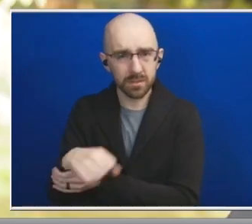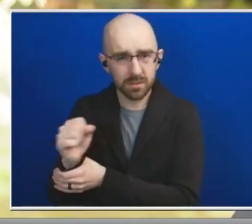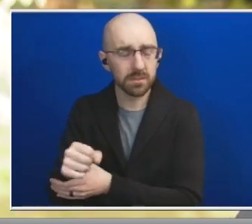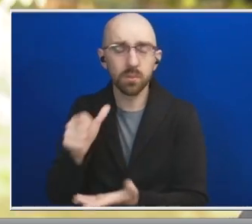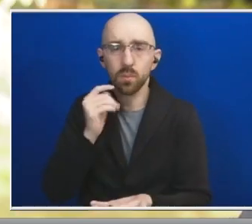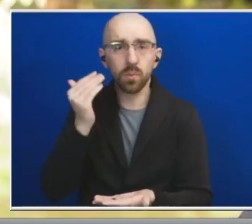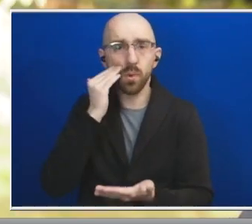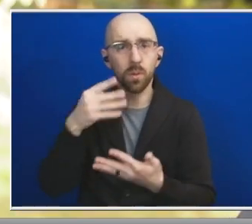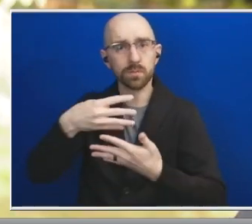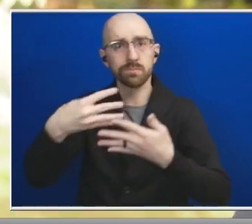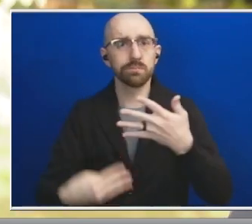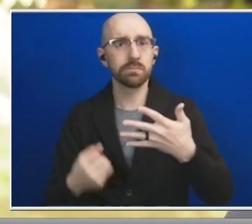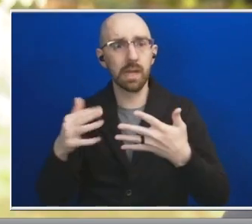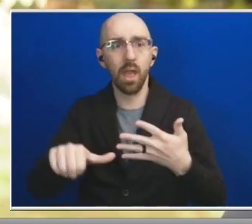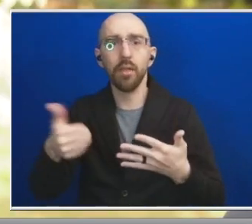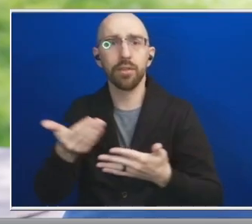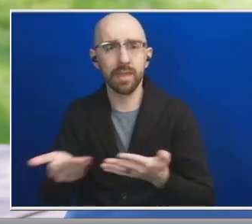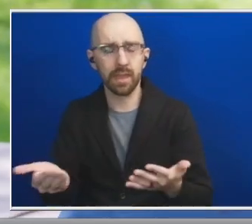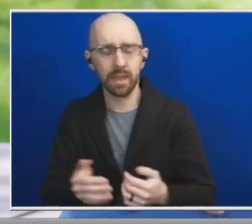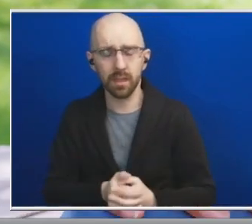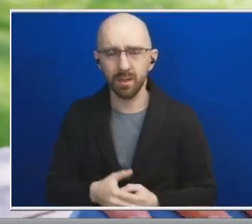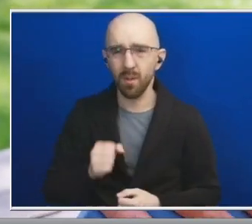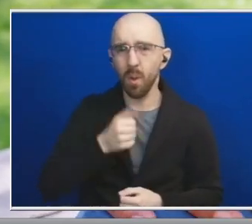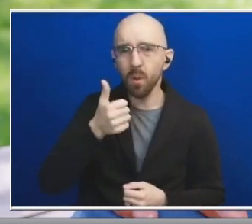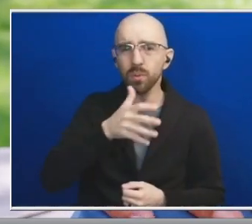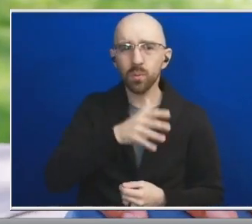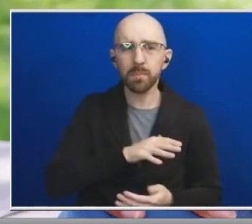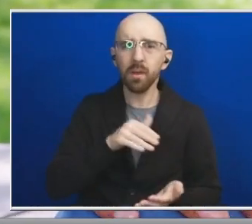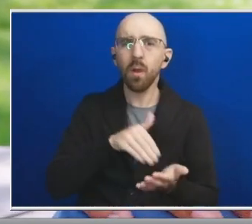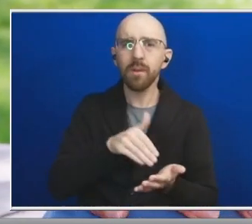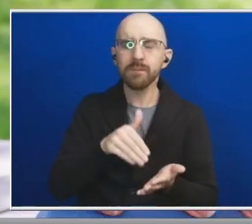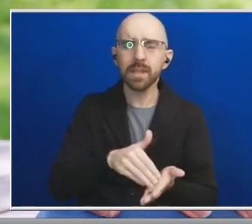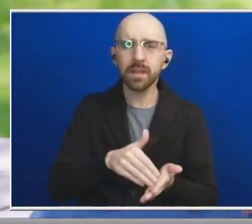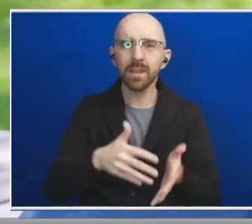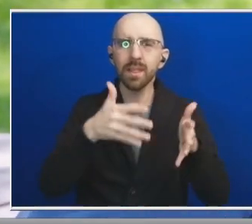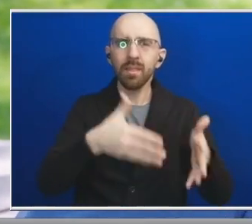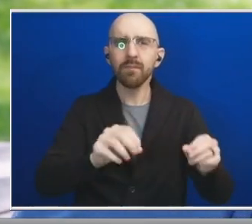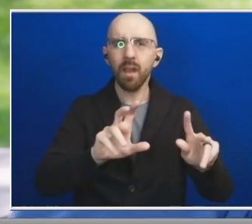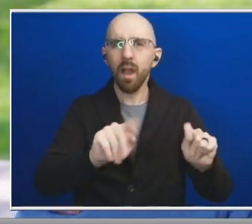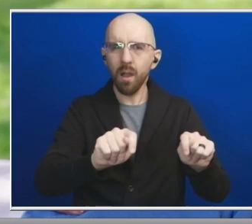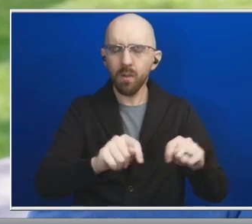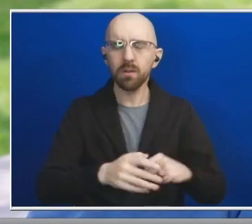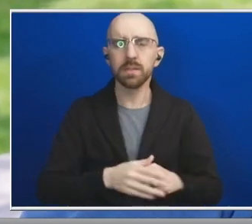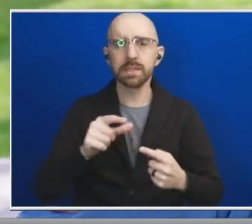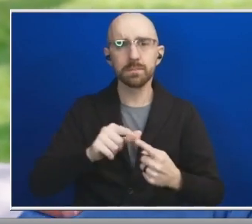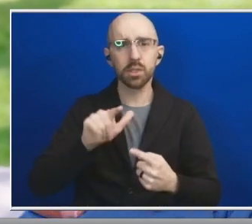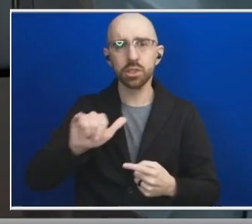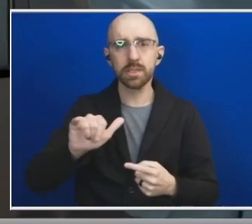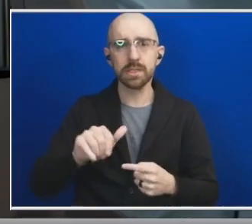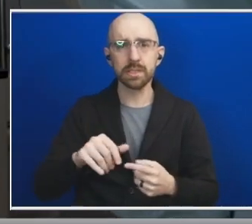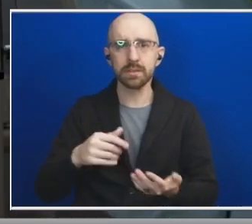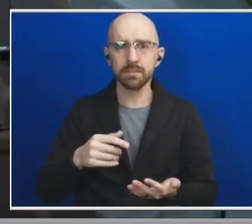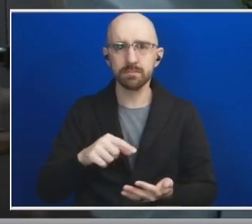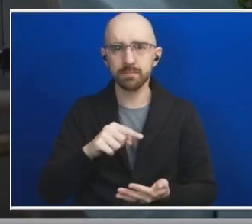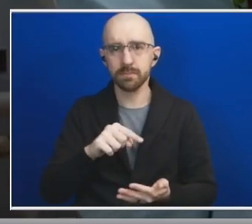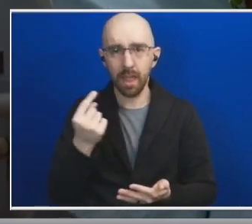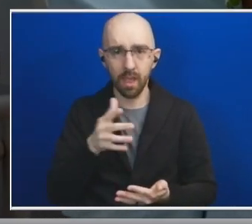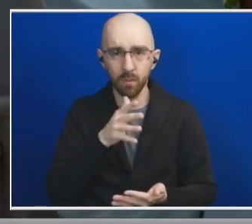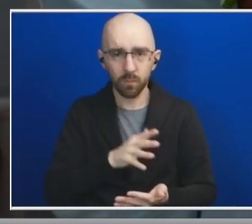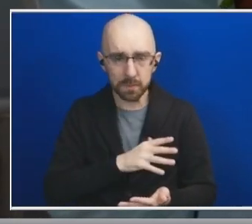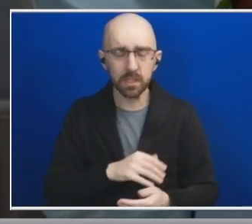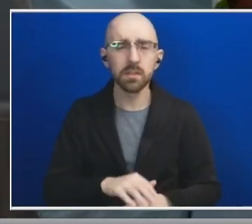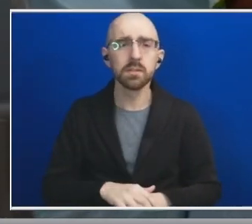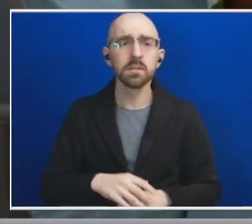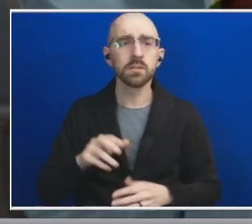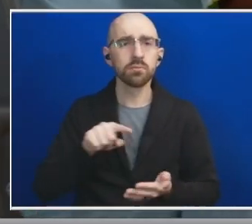things. Older women are often left out, and especially African American women. Researchers just need